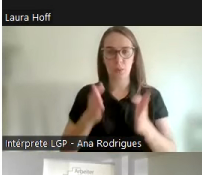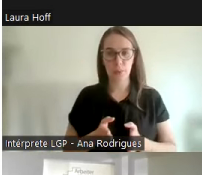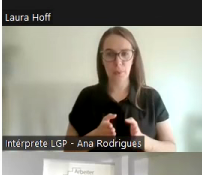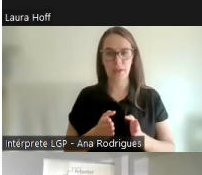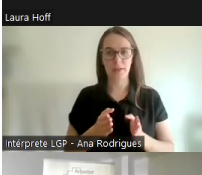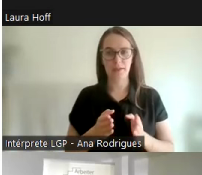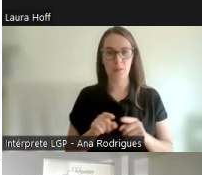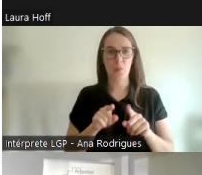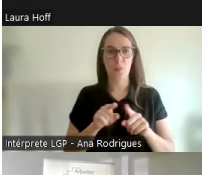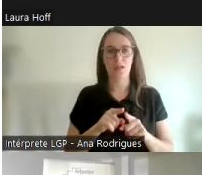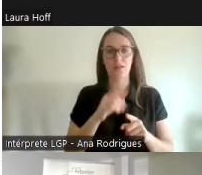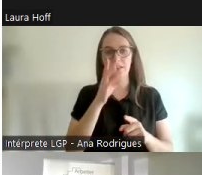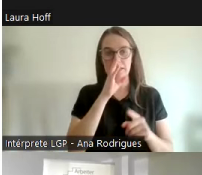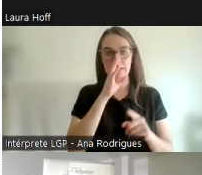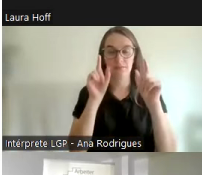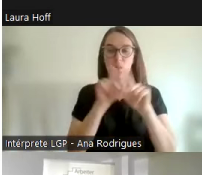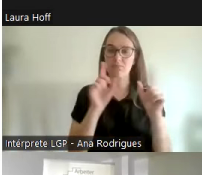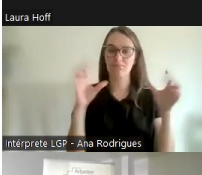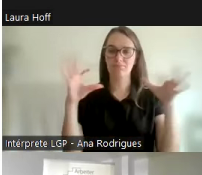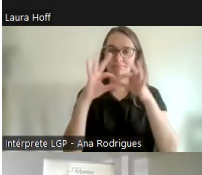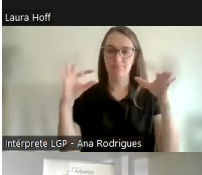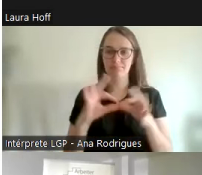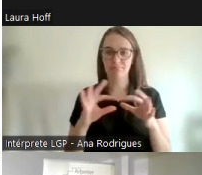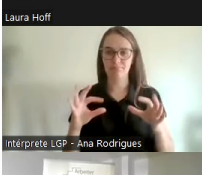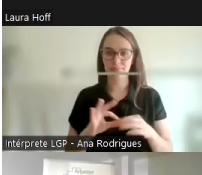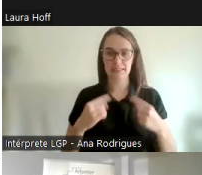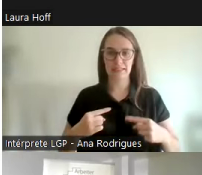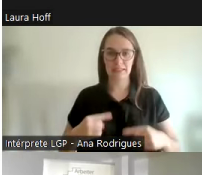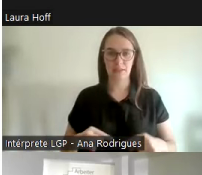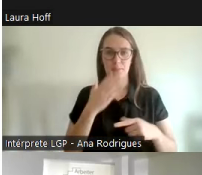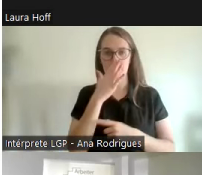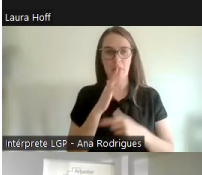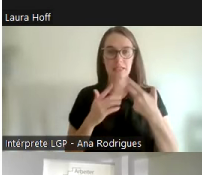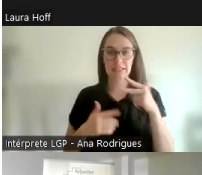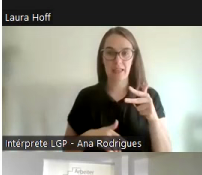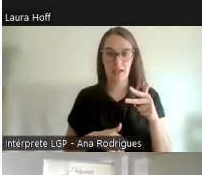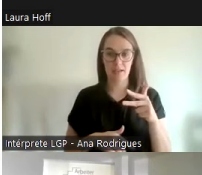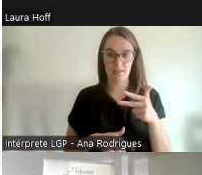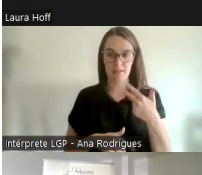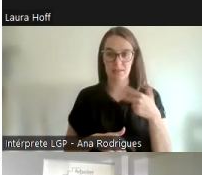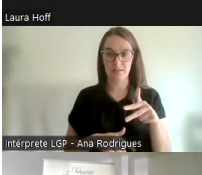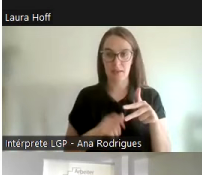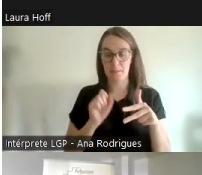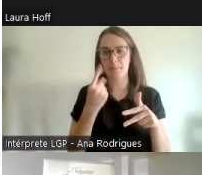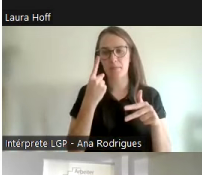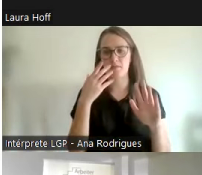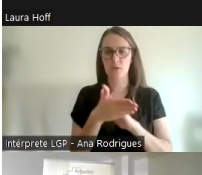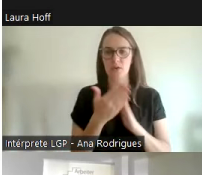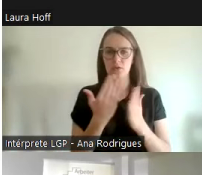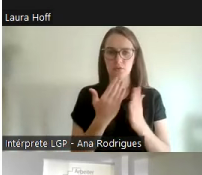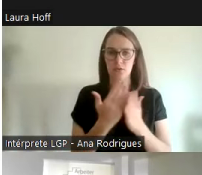a trickle down effect. So you can see 100 first generation students who start elementary school,